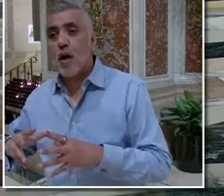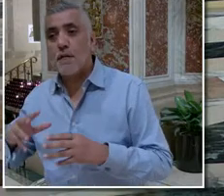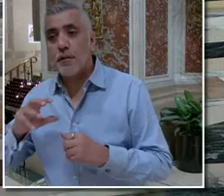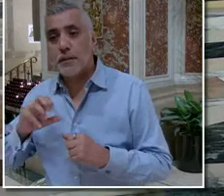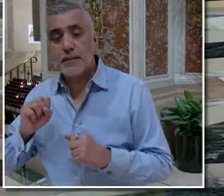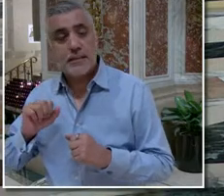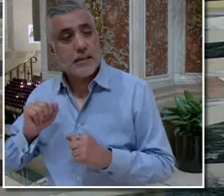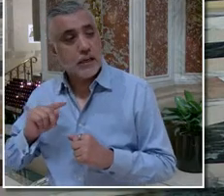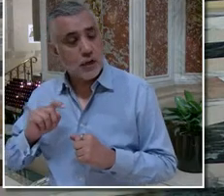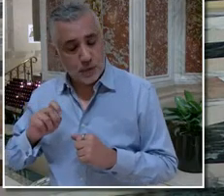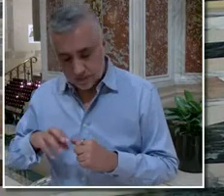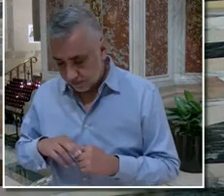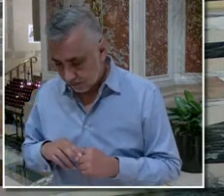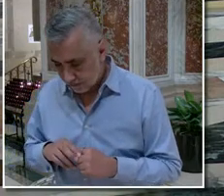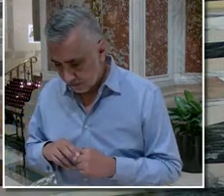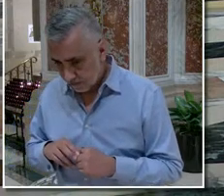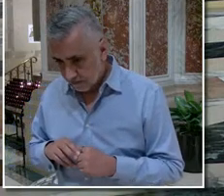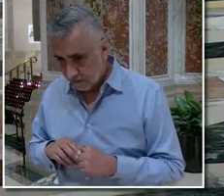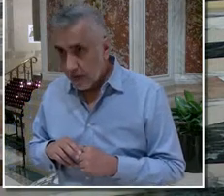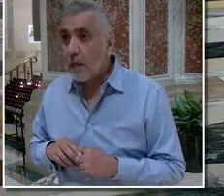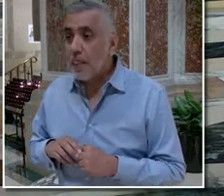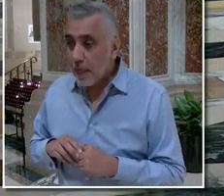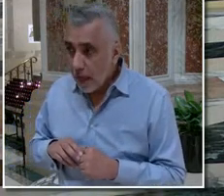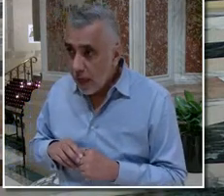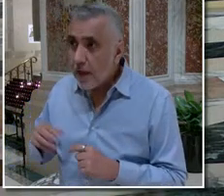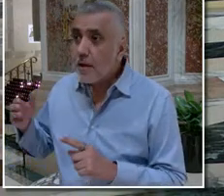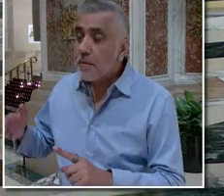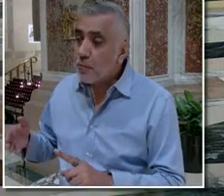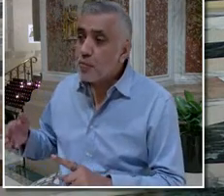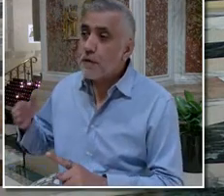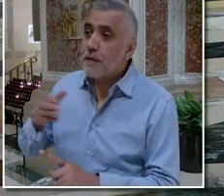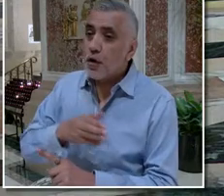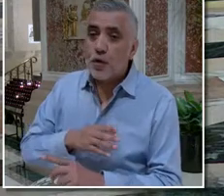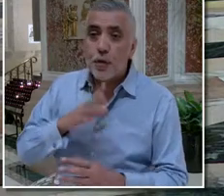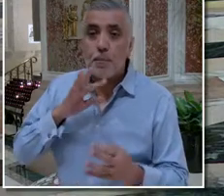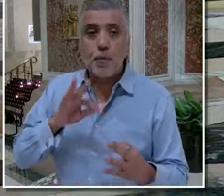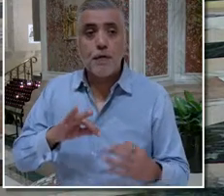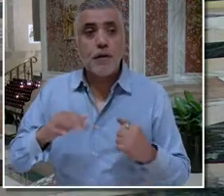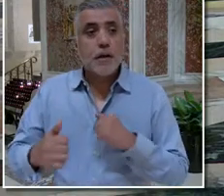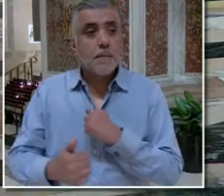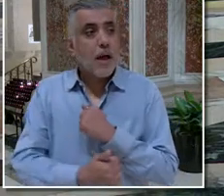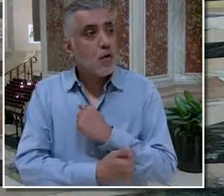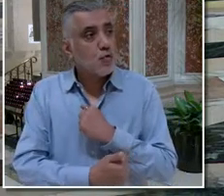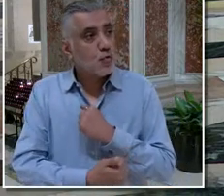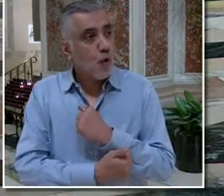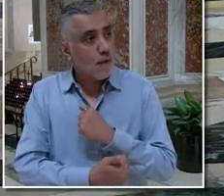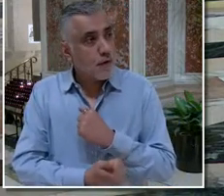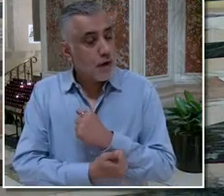meal that prefigured the perfect Passover that